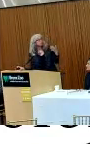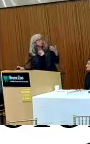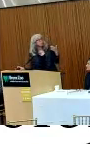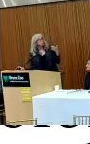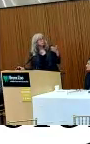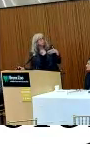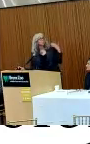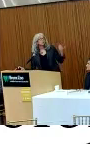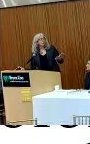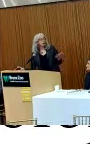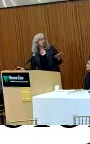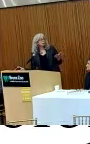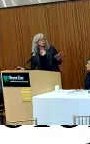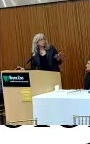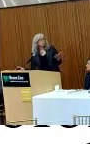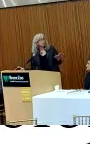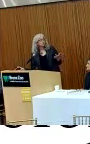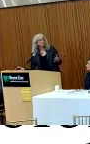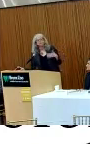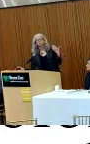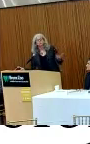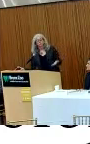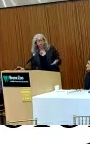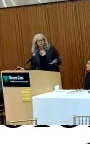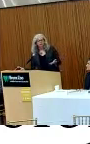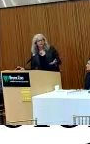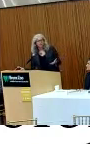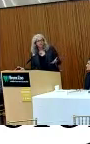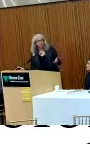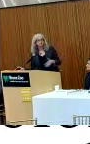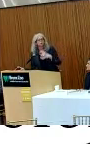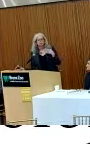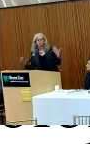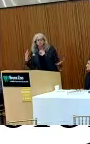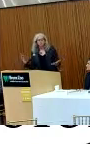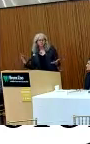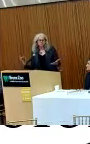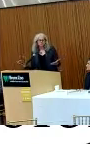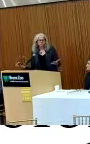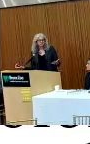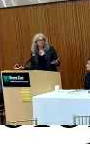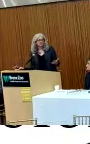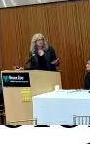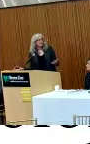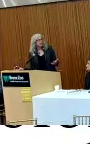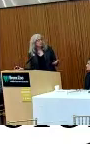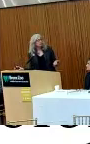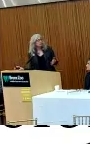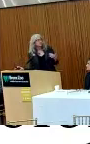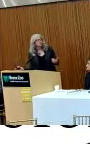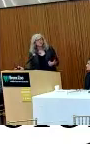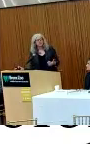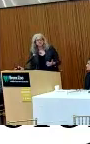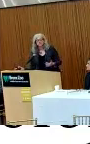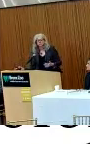that people are going to are more likely to sort of offer FHA Loans or whether it's they don't have access to the capital they